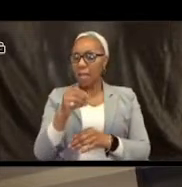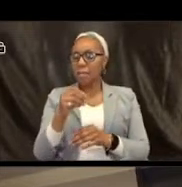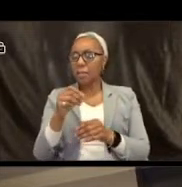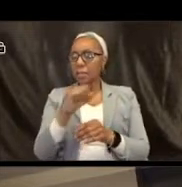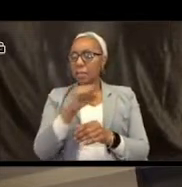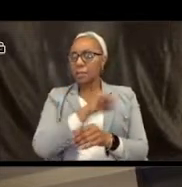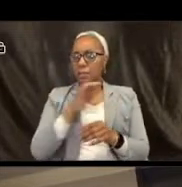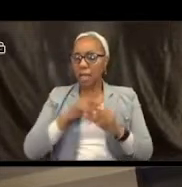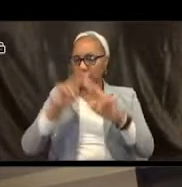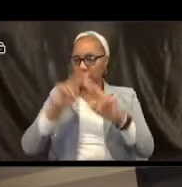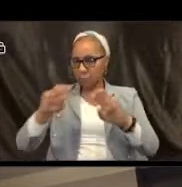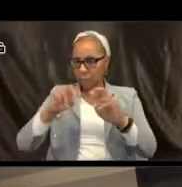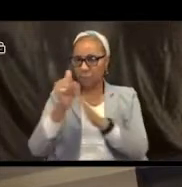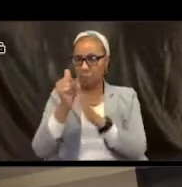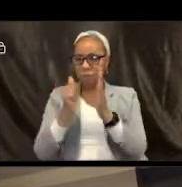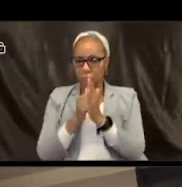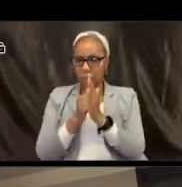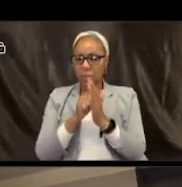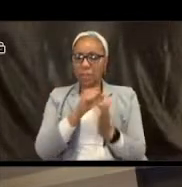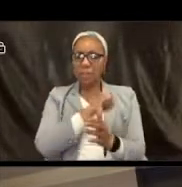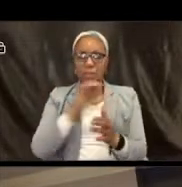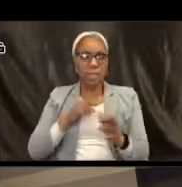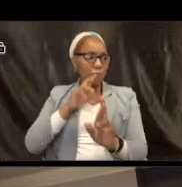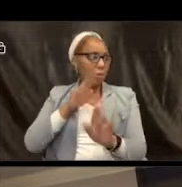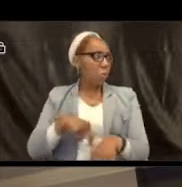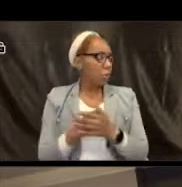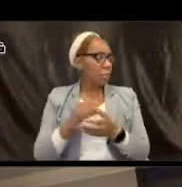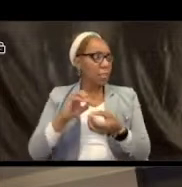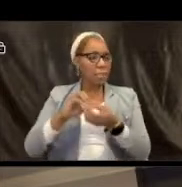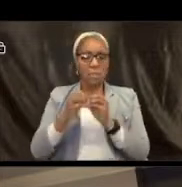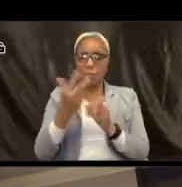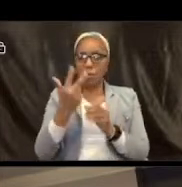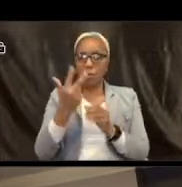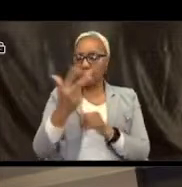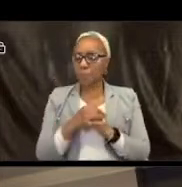of the agenda staff report. Item 3,